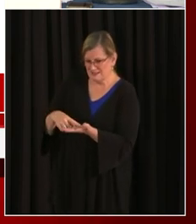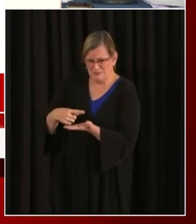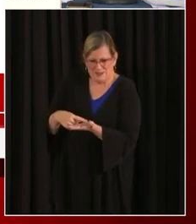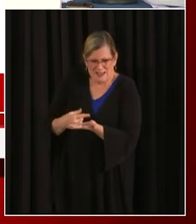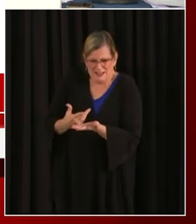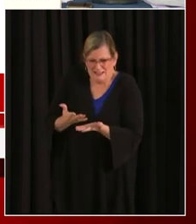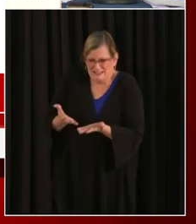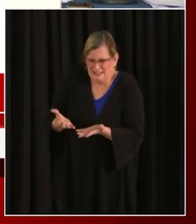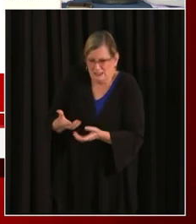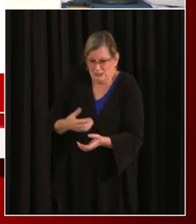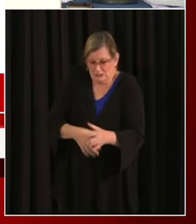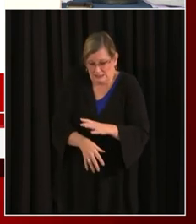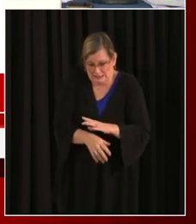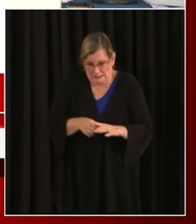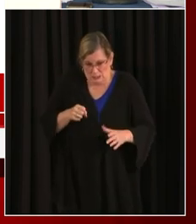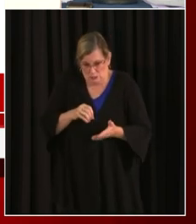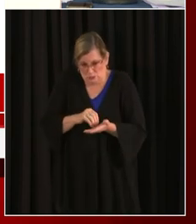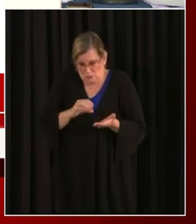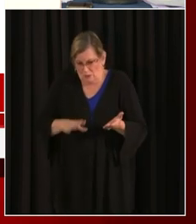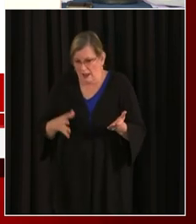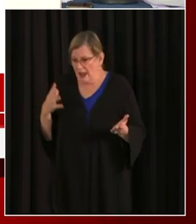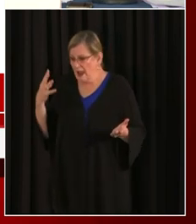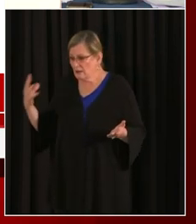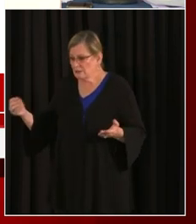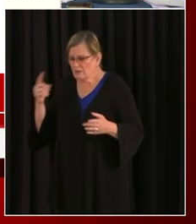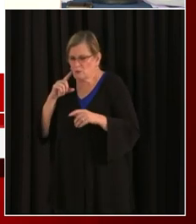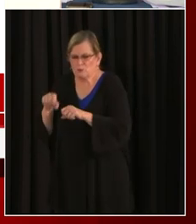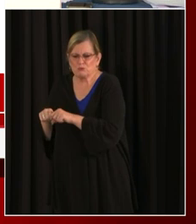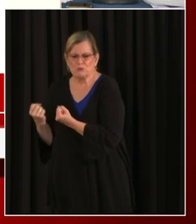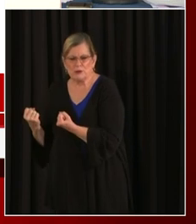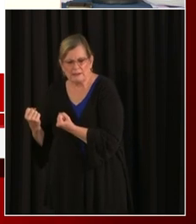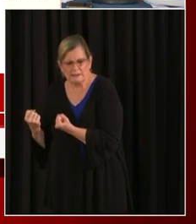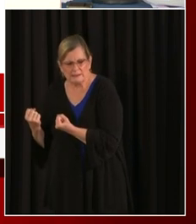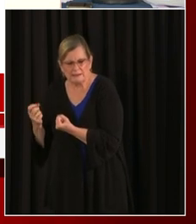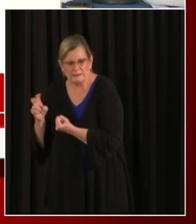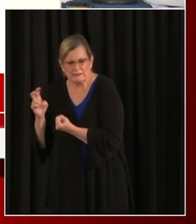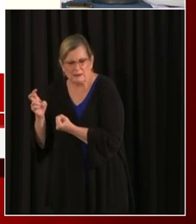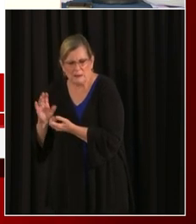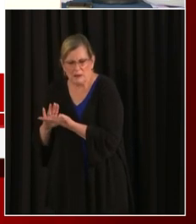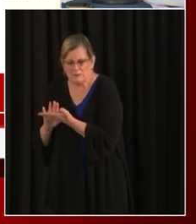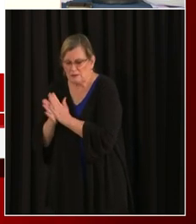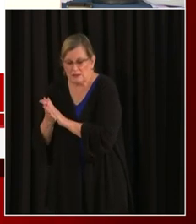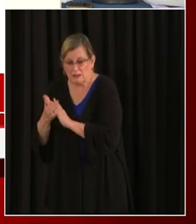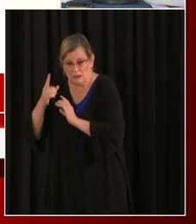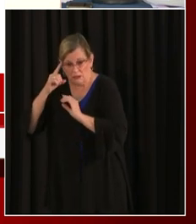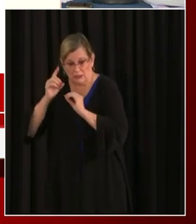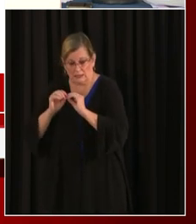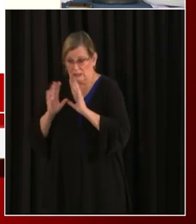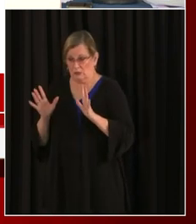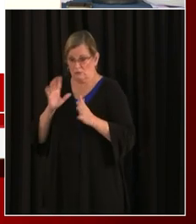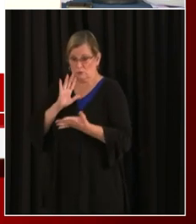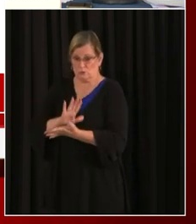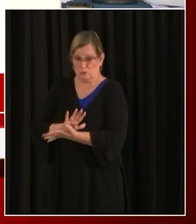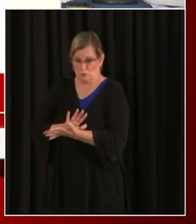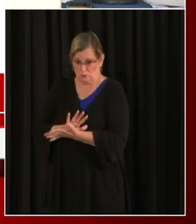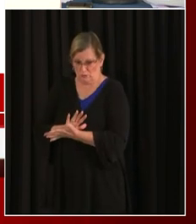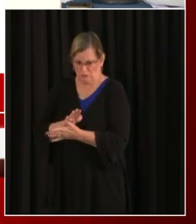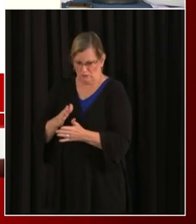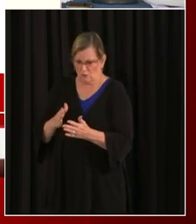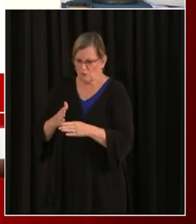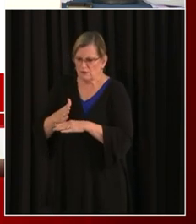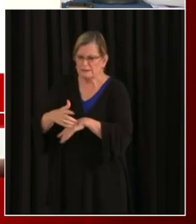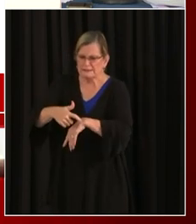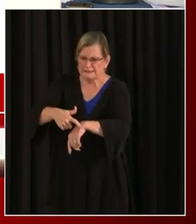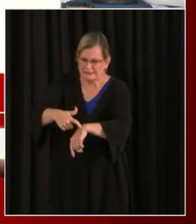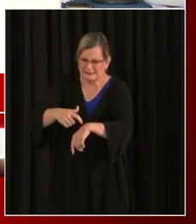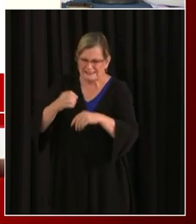students outdoors for breaks. And also what became clear to schools was that over time, teachers' anxiety